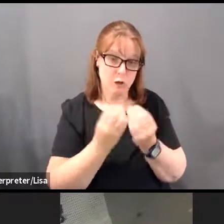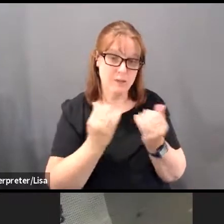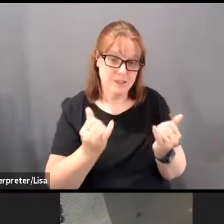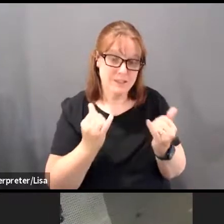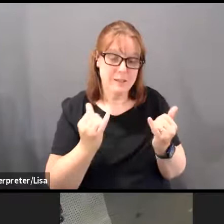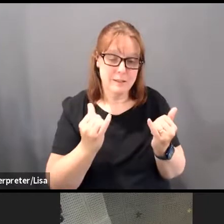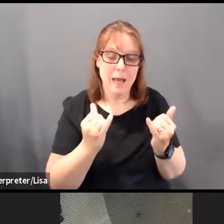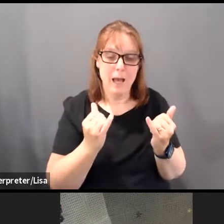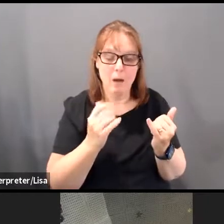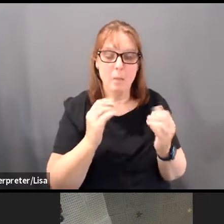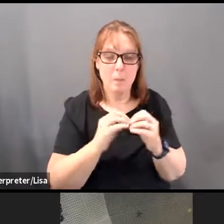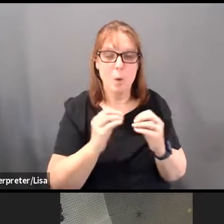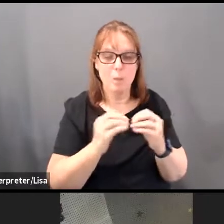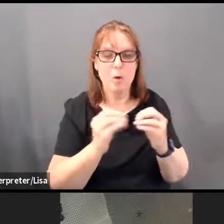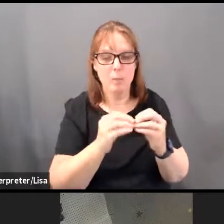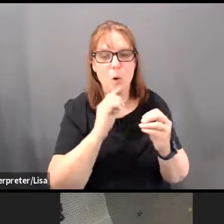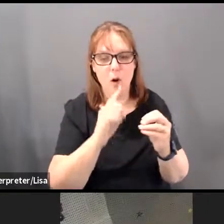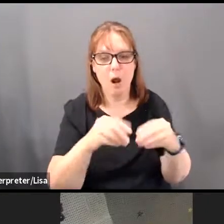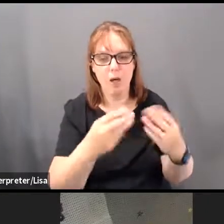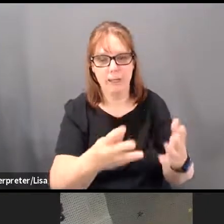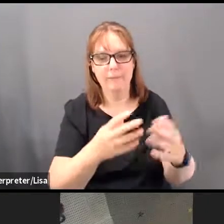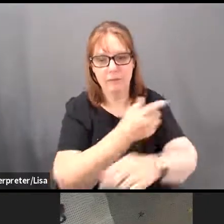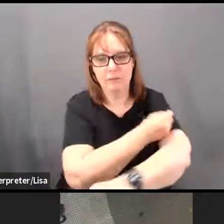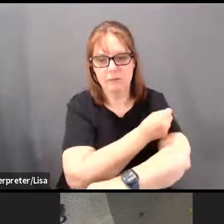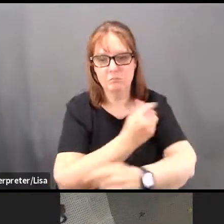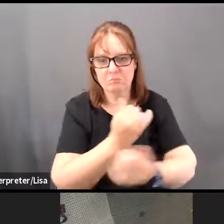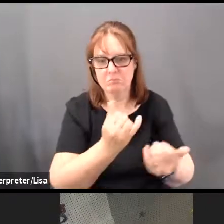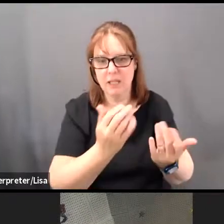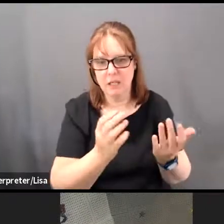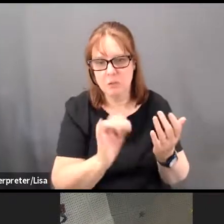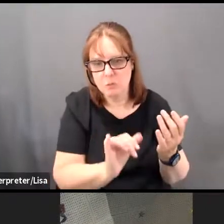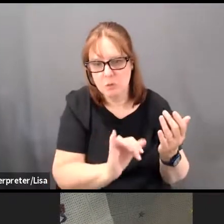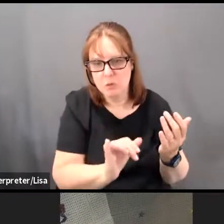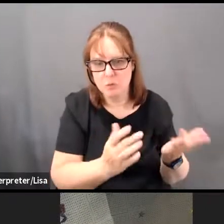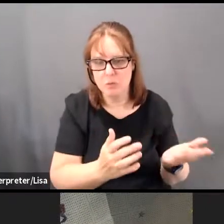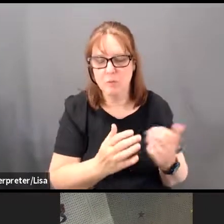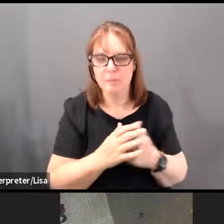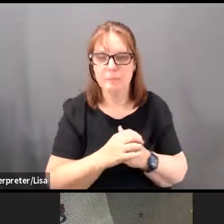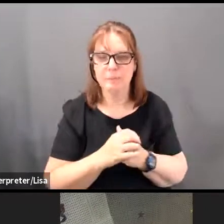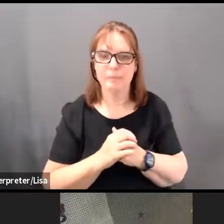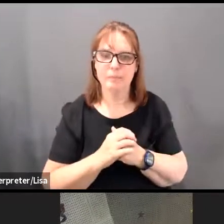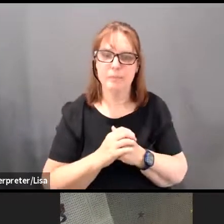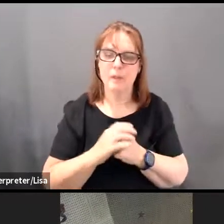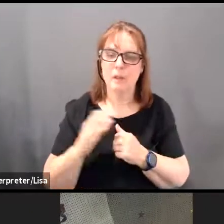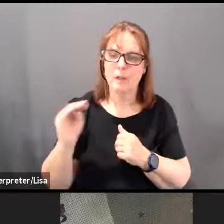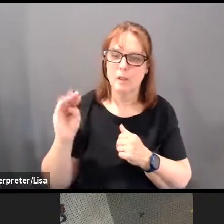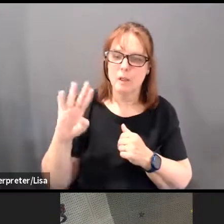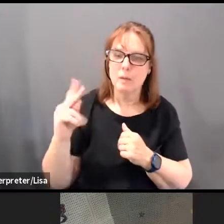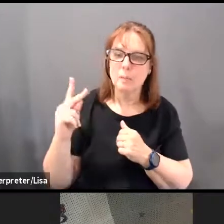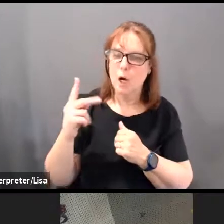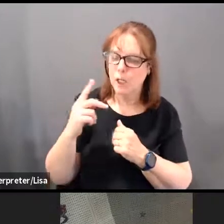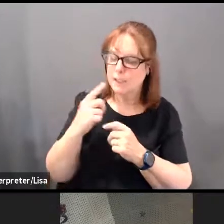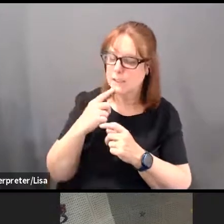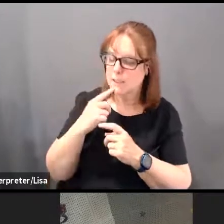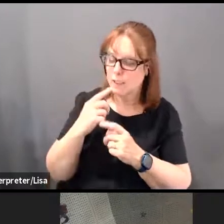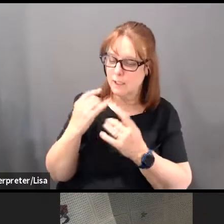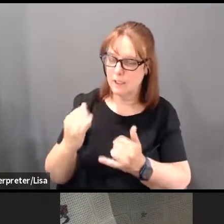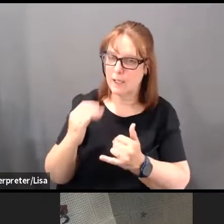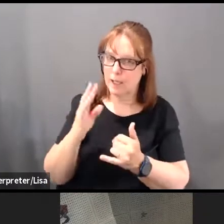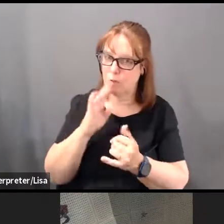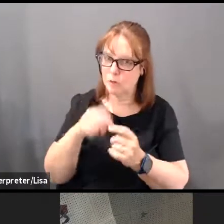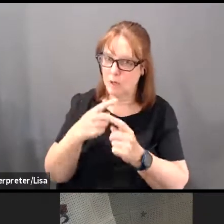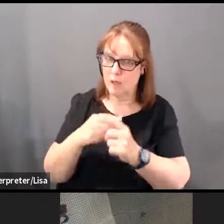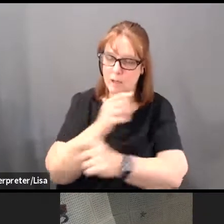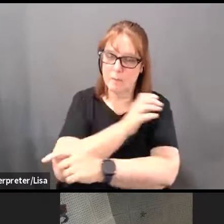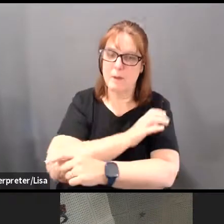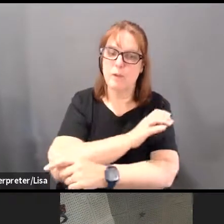help someone who's differently abled as well. Very good. And I think now is a good time to talk a little bit about the vaccine clinic that we're